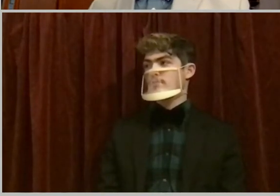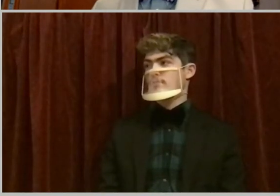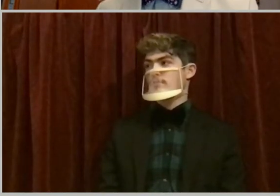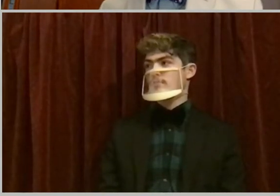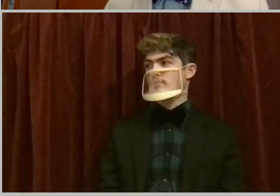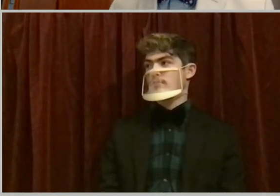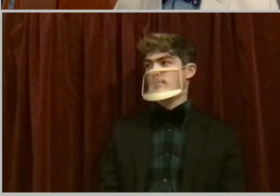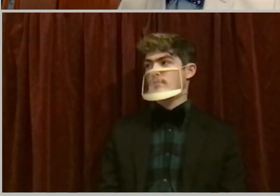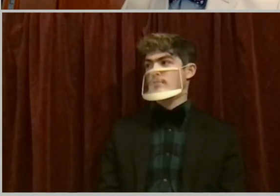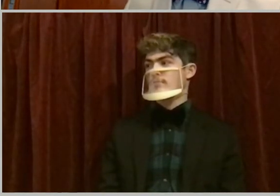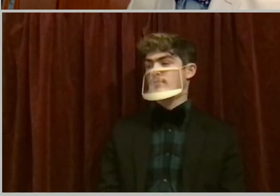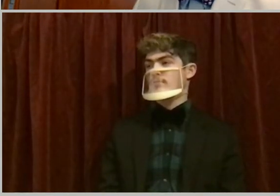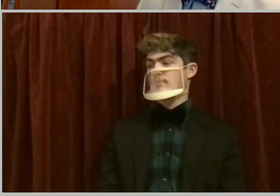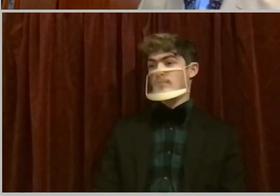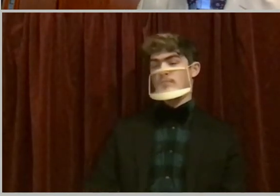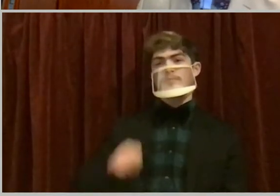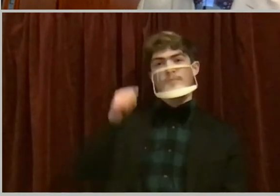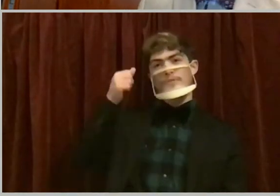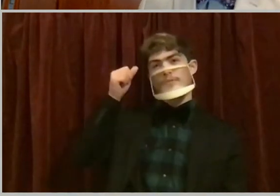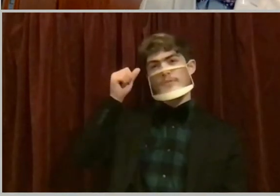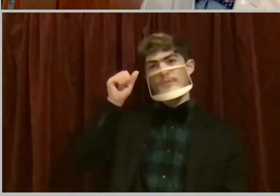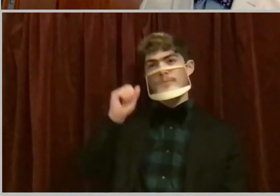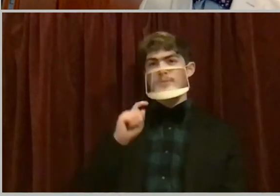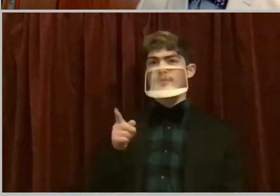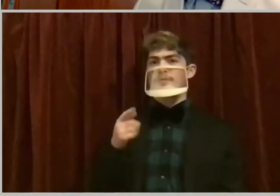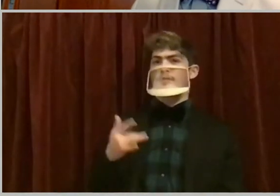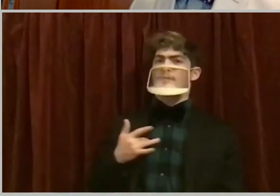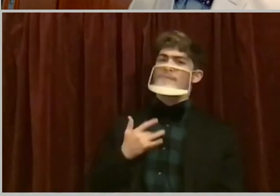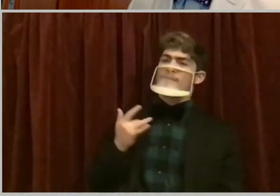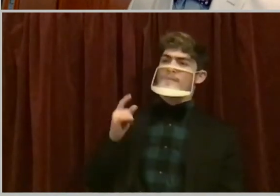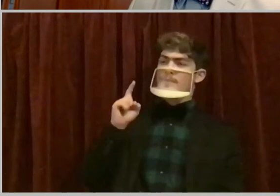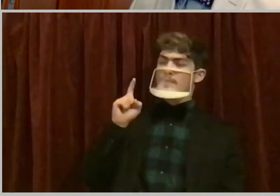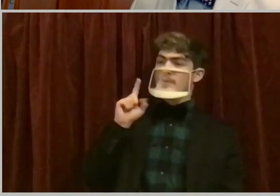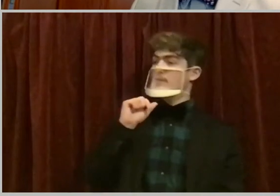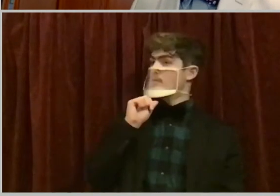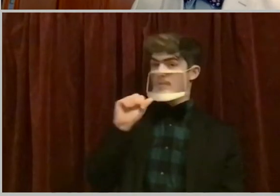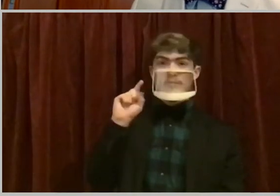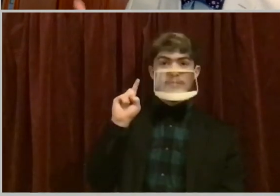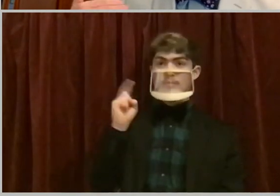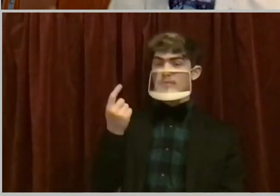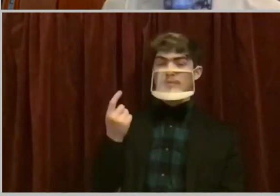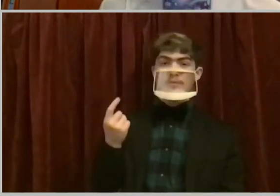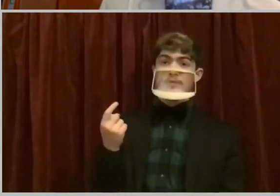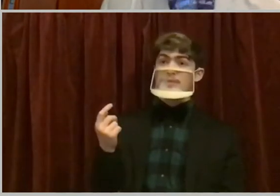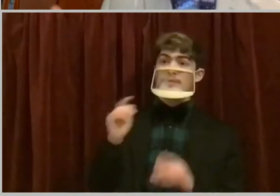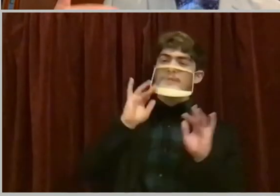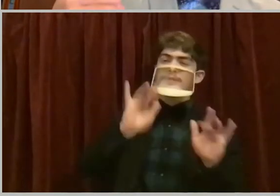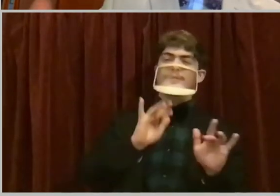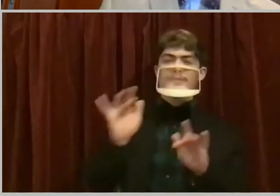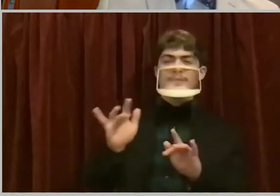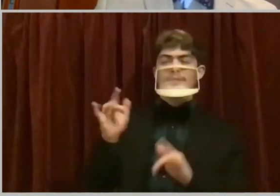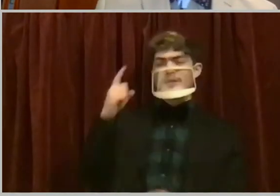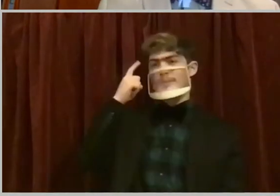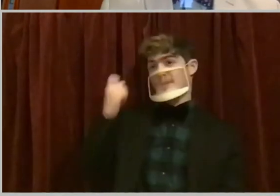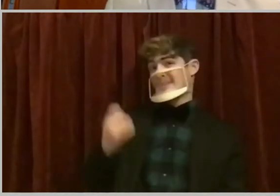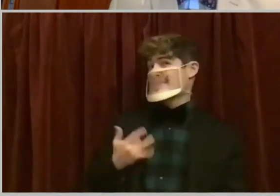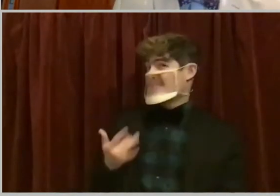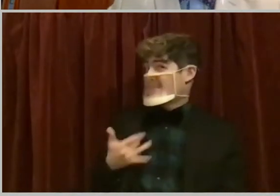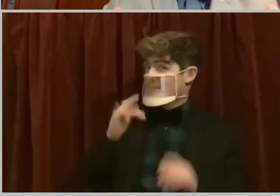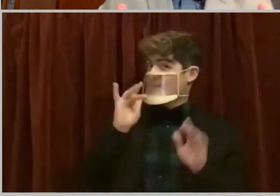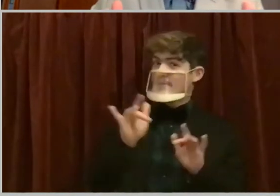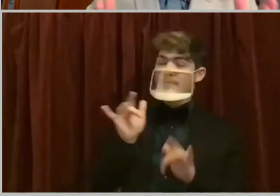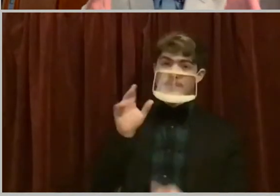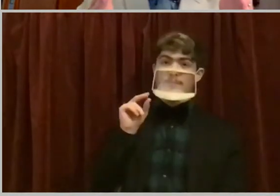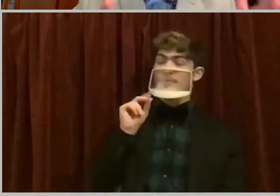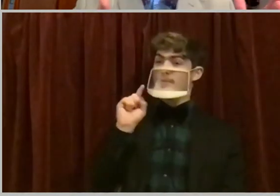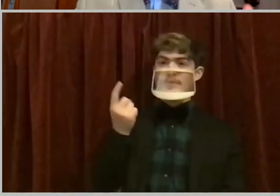a feeling to be had. It's more of a conviction because it leads to action.